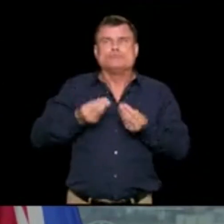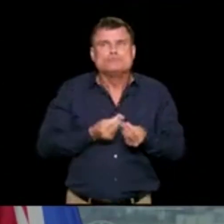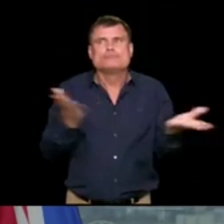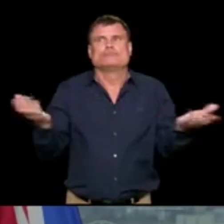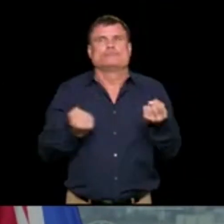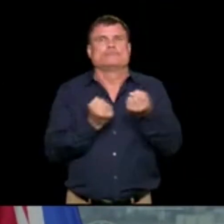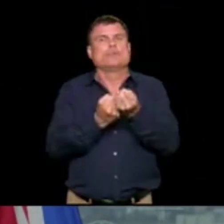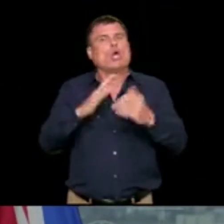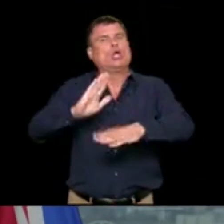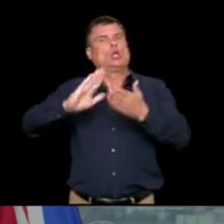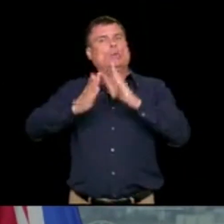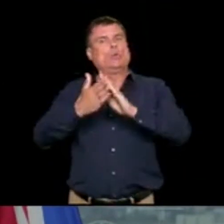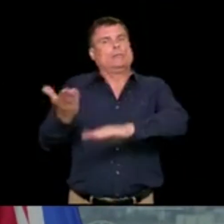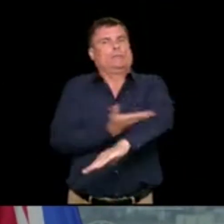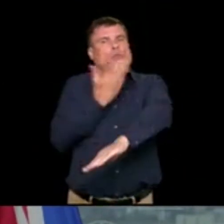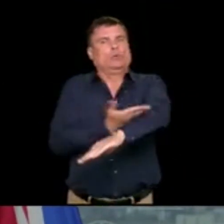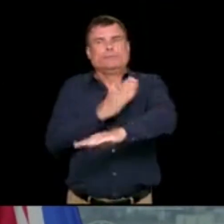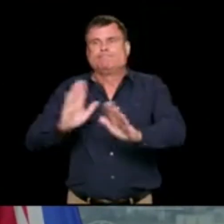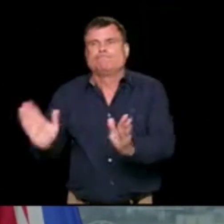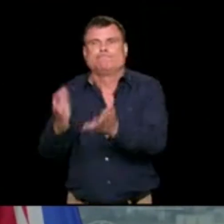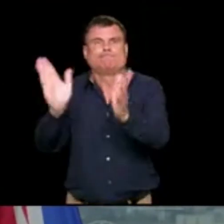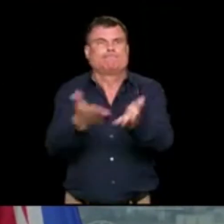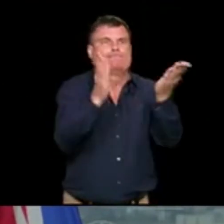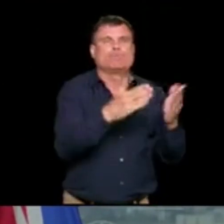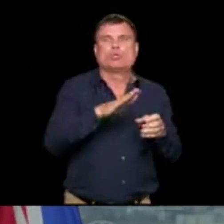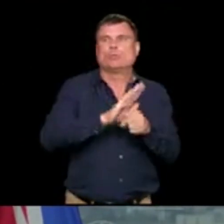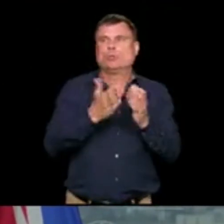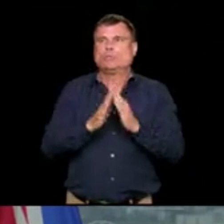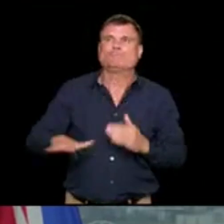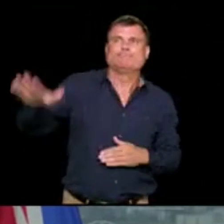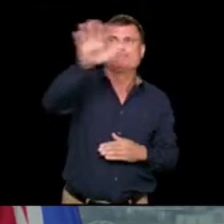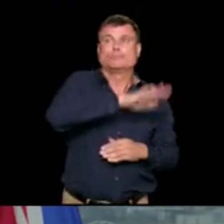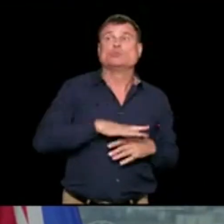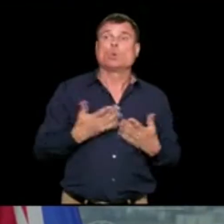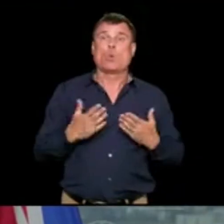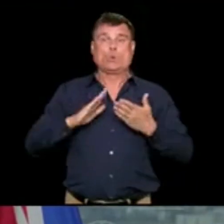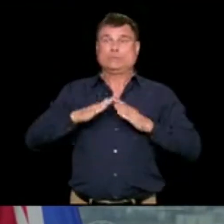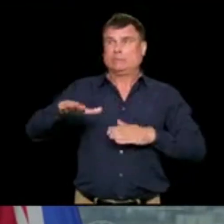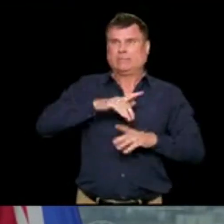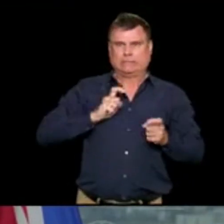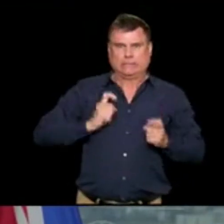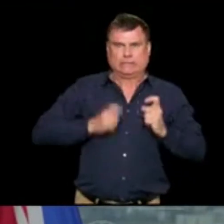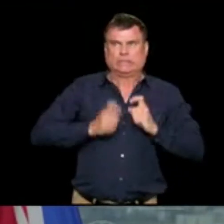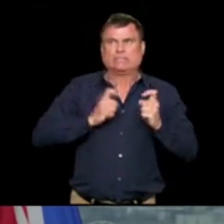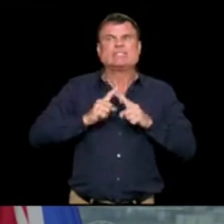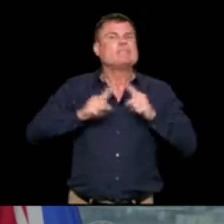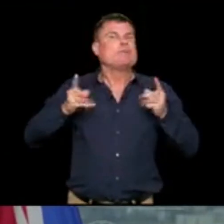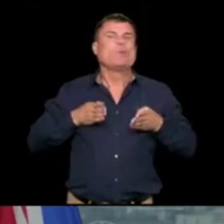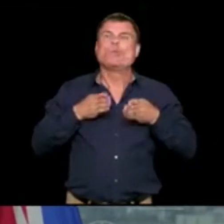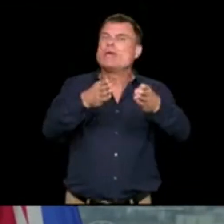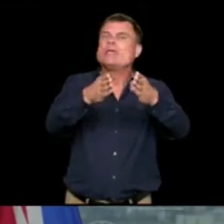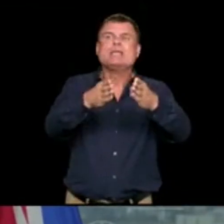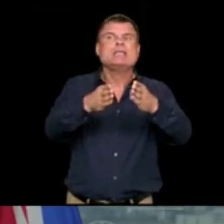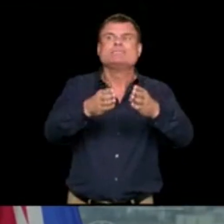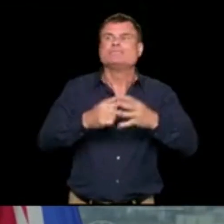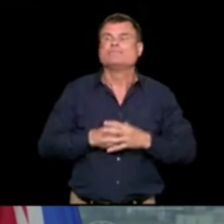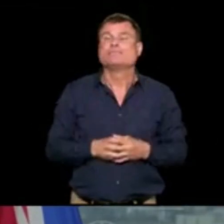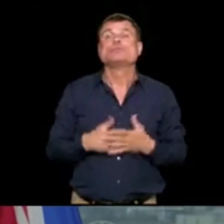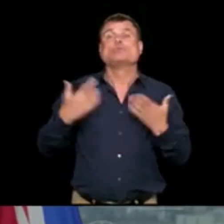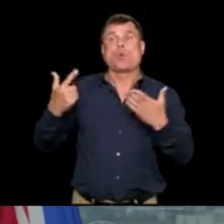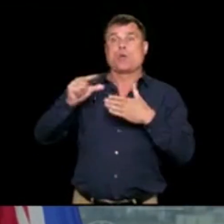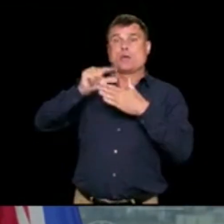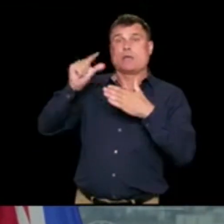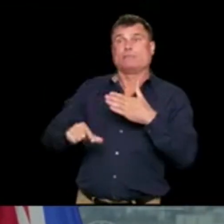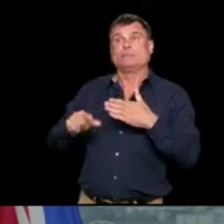pandemic. Certainly, municipalities are also on the front line of a safe economic restart. Through the agreement, the Government of Canada announced